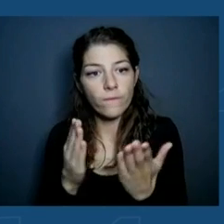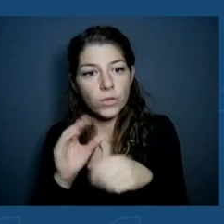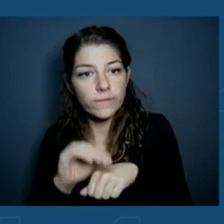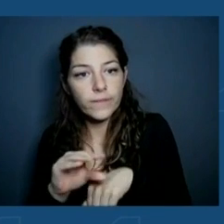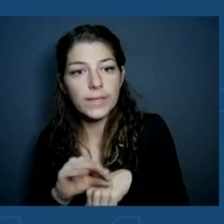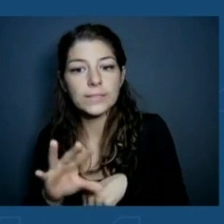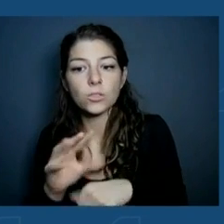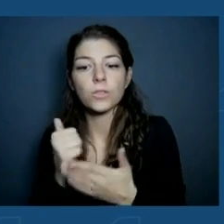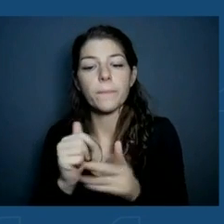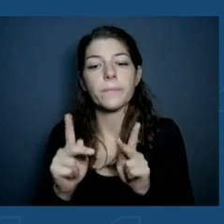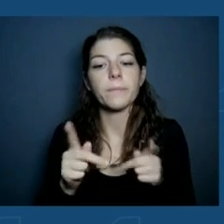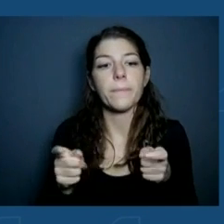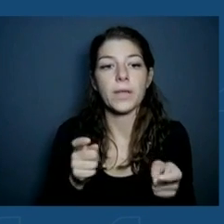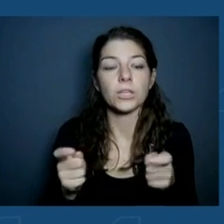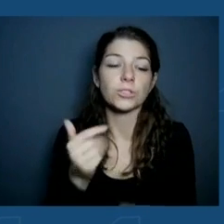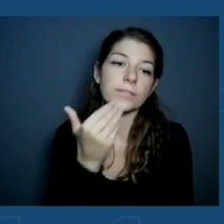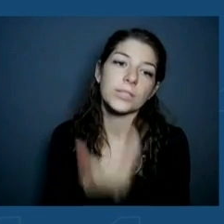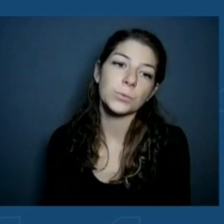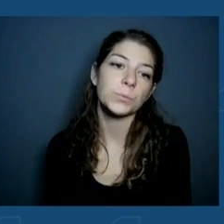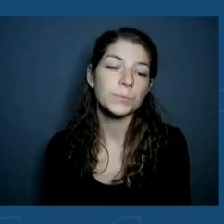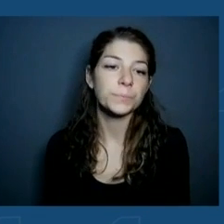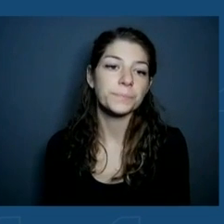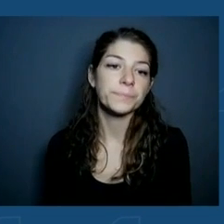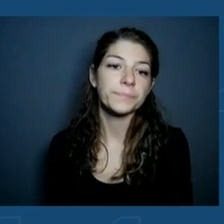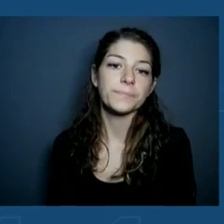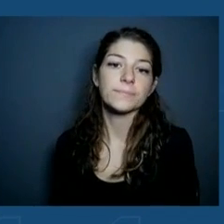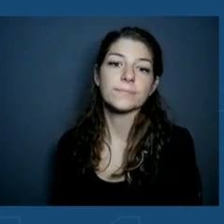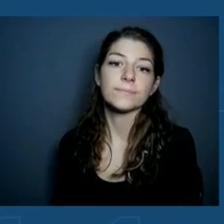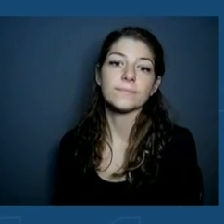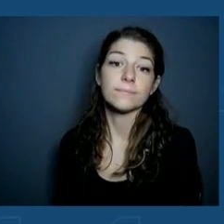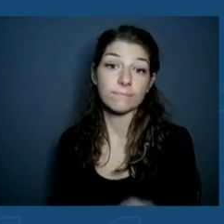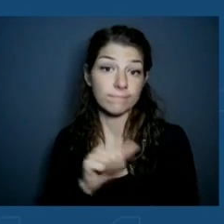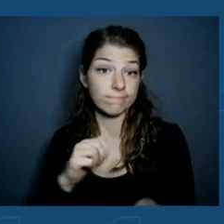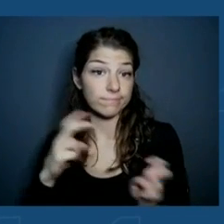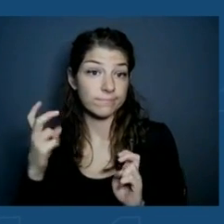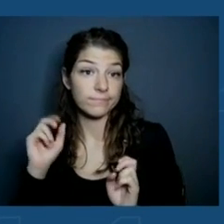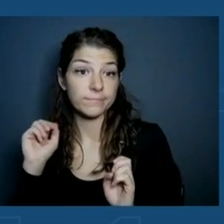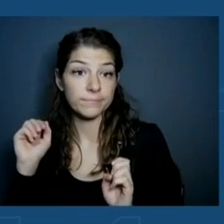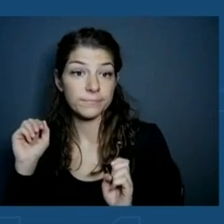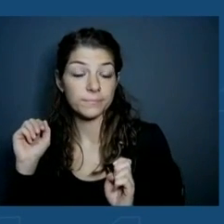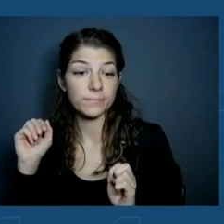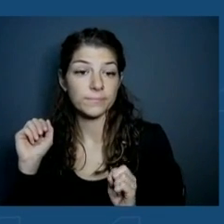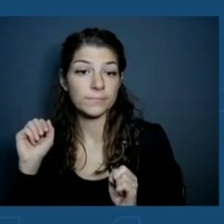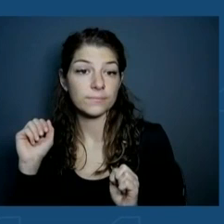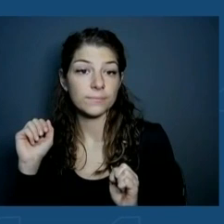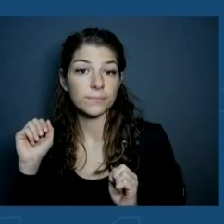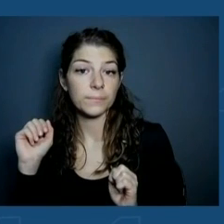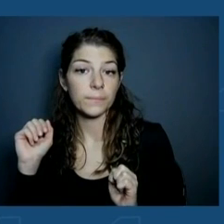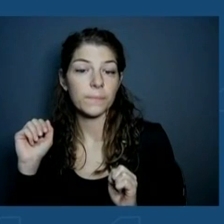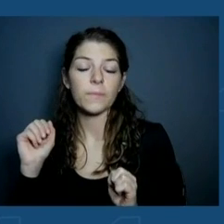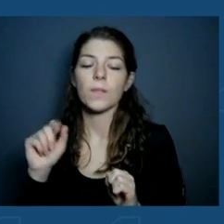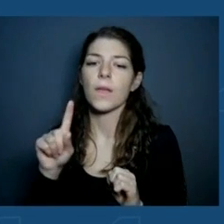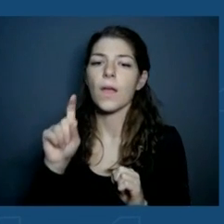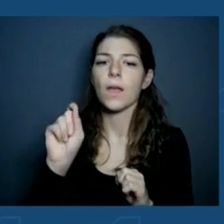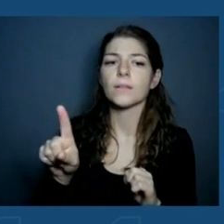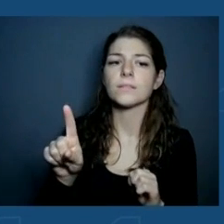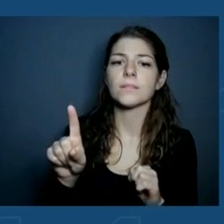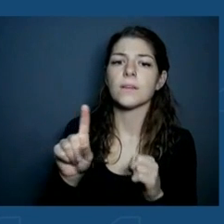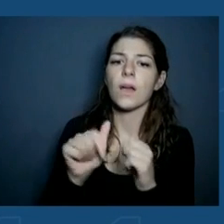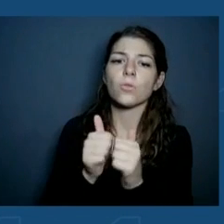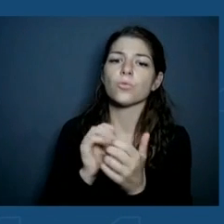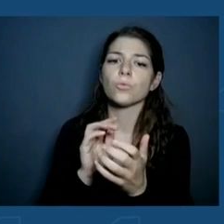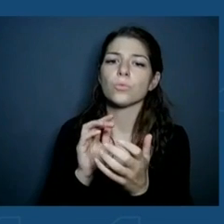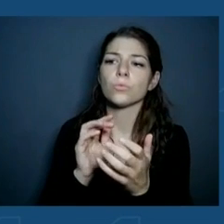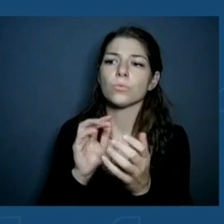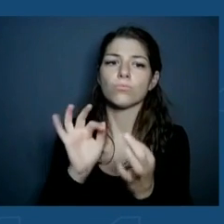manage through this. Thank you. Any other on topics? On topic, Dan? I wanted to ask how you arrived at the idea that